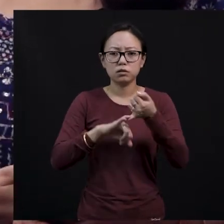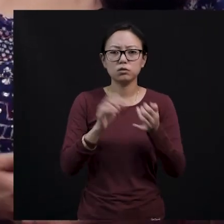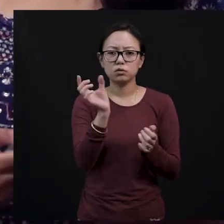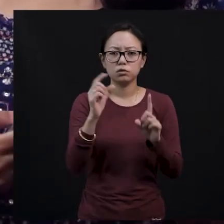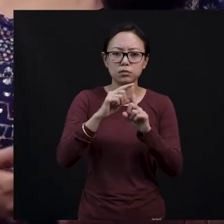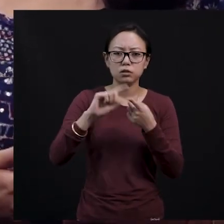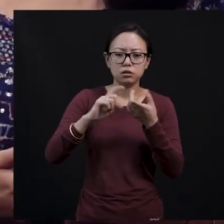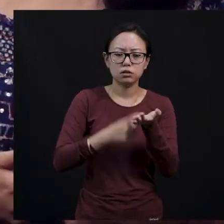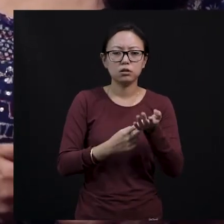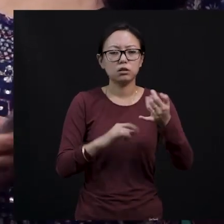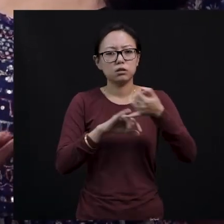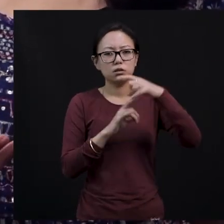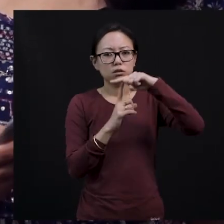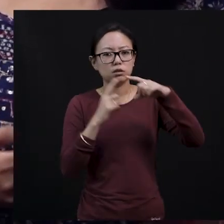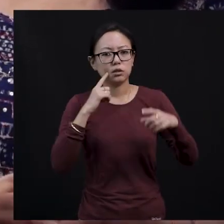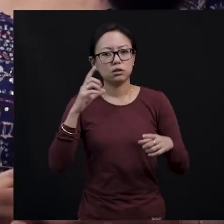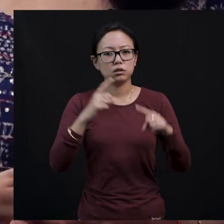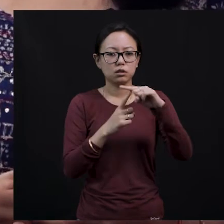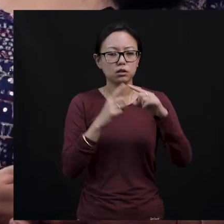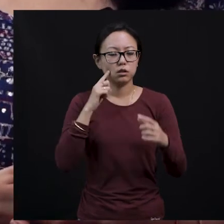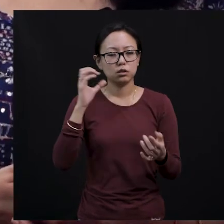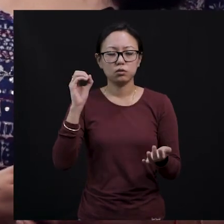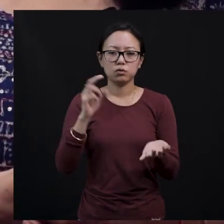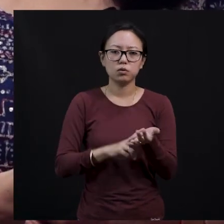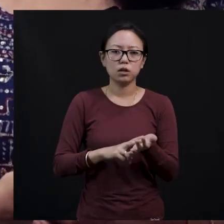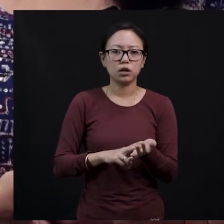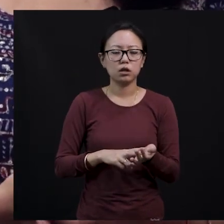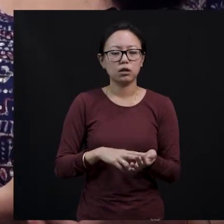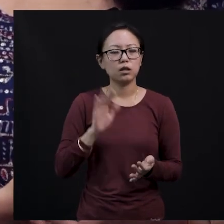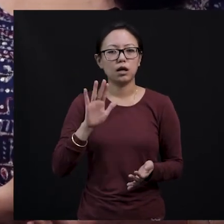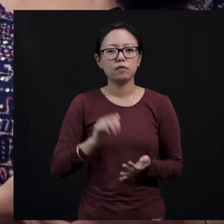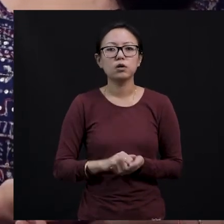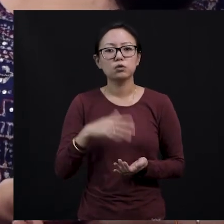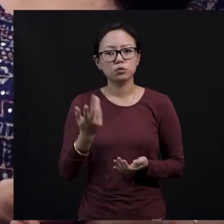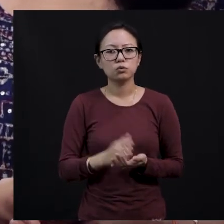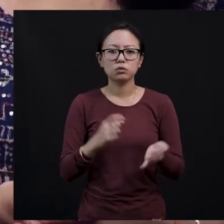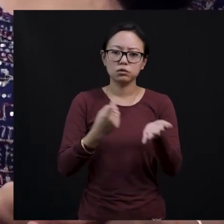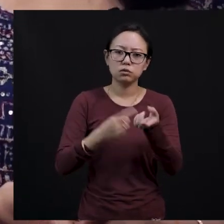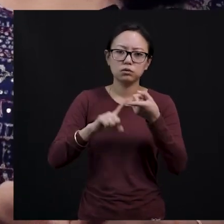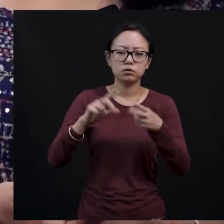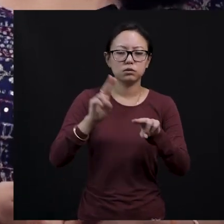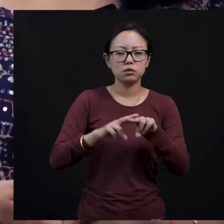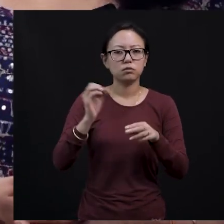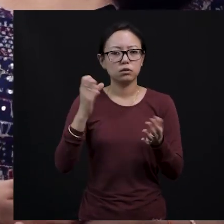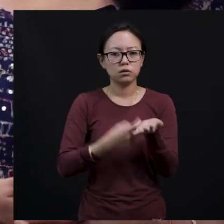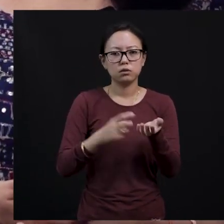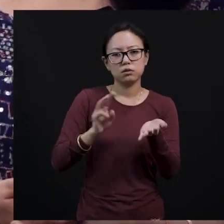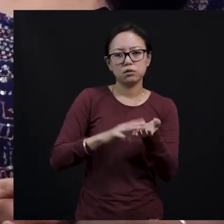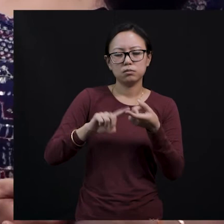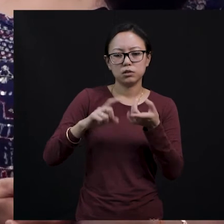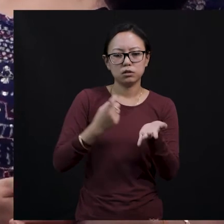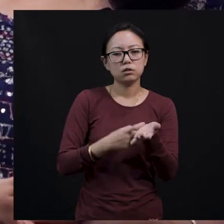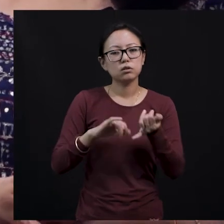reformers tried their level best to remove these ills and cured the Indian religion of these. It did